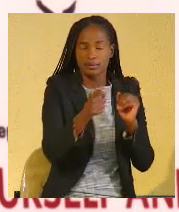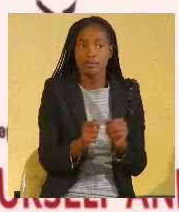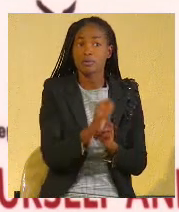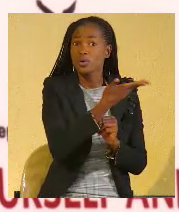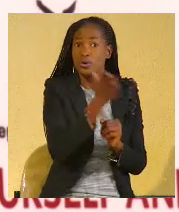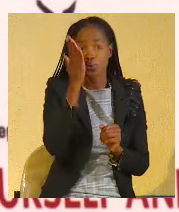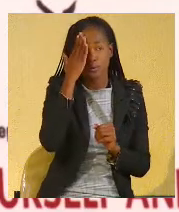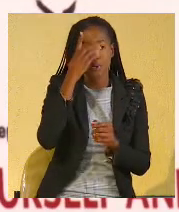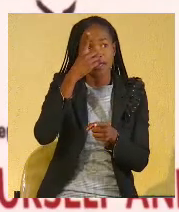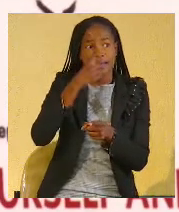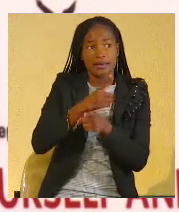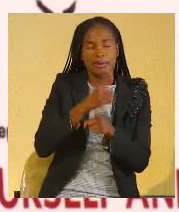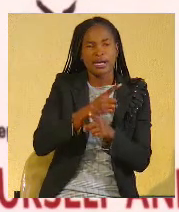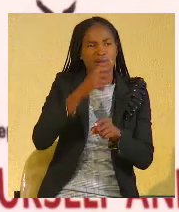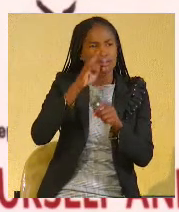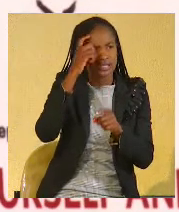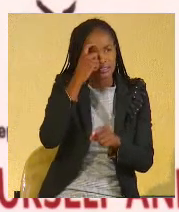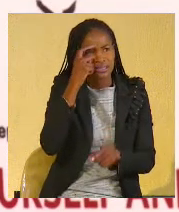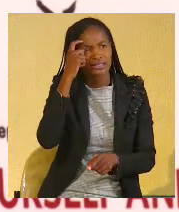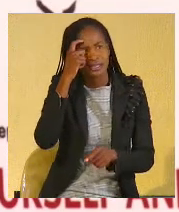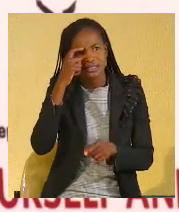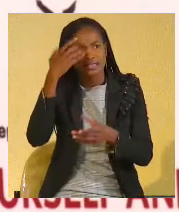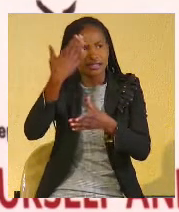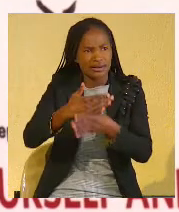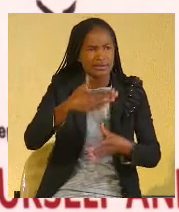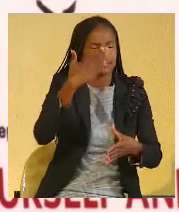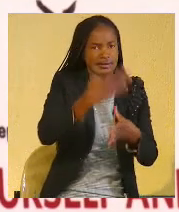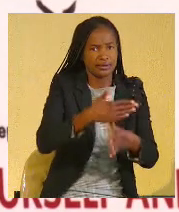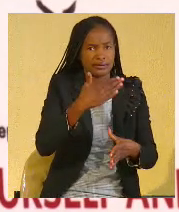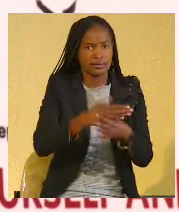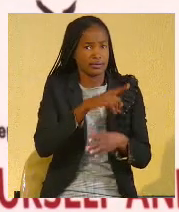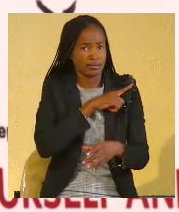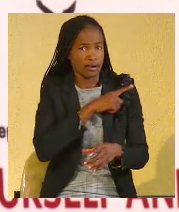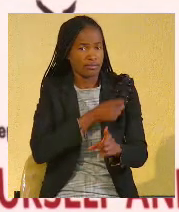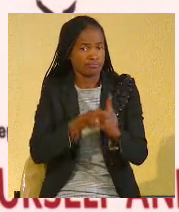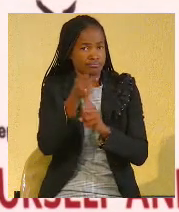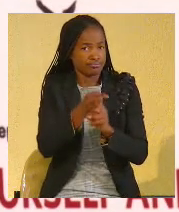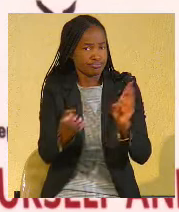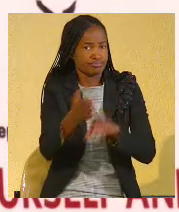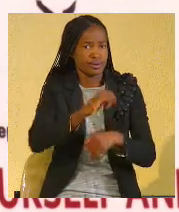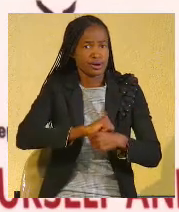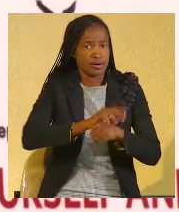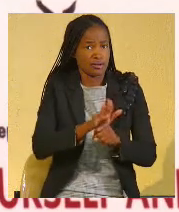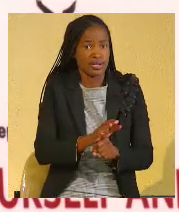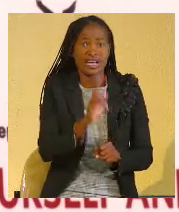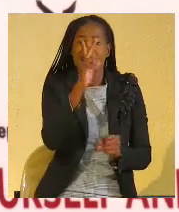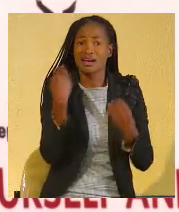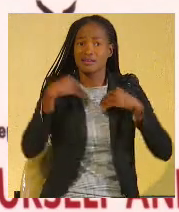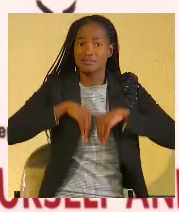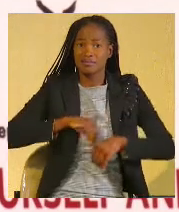that government has been working around the clock to ensure that we fight this pandemic in our country that stands at 16